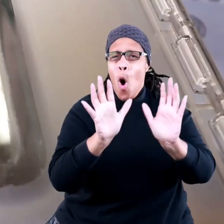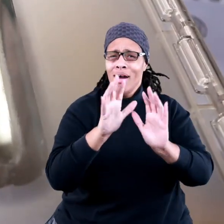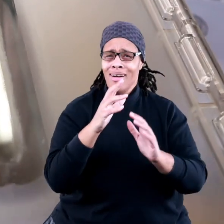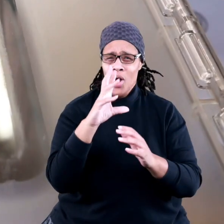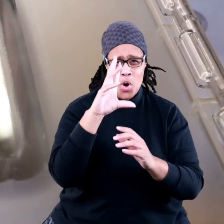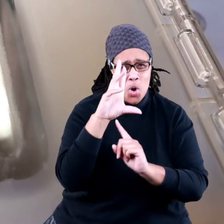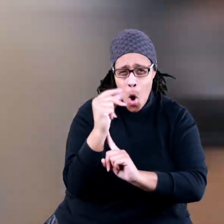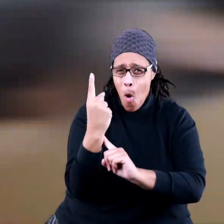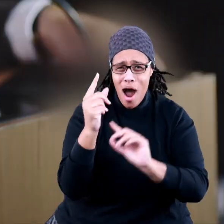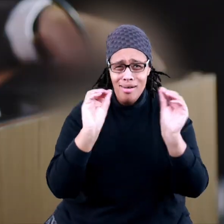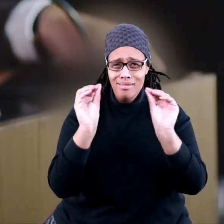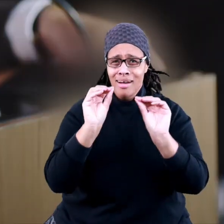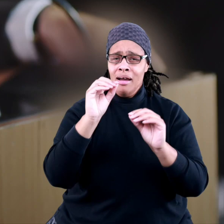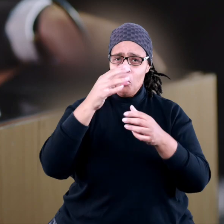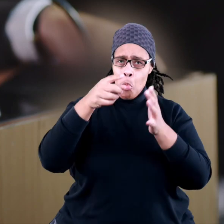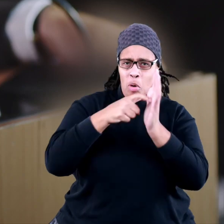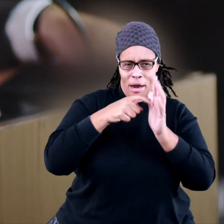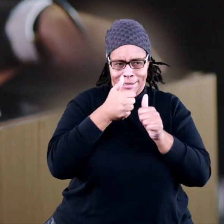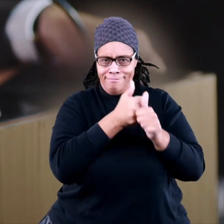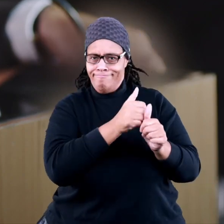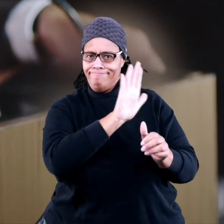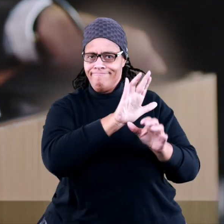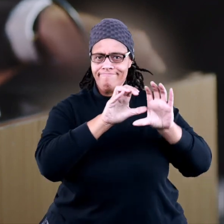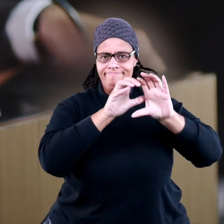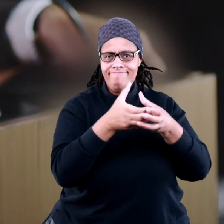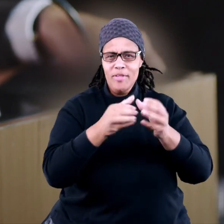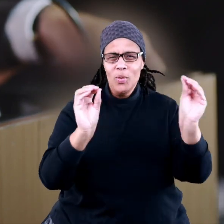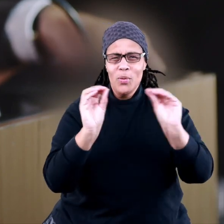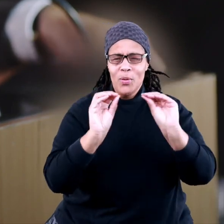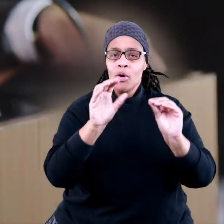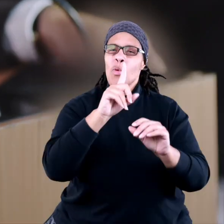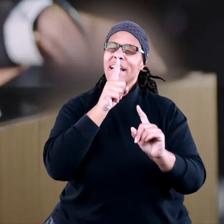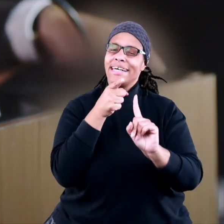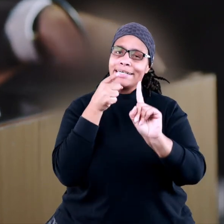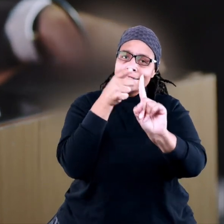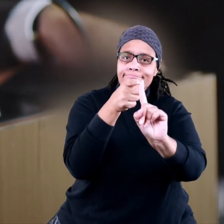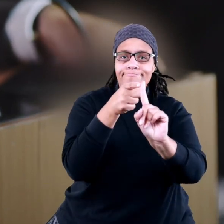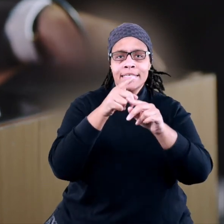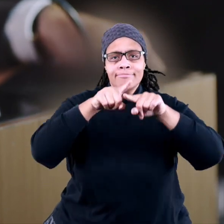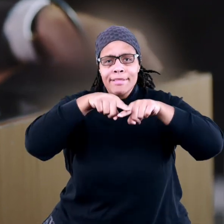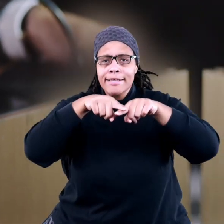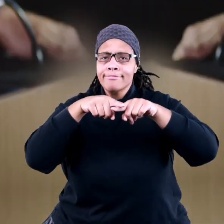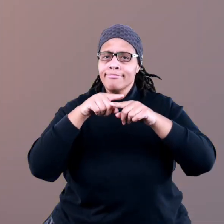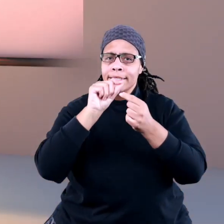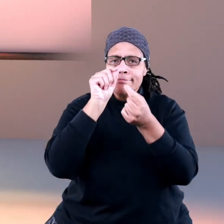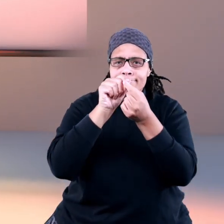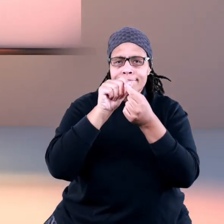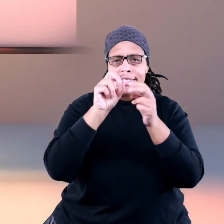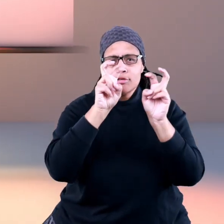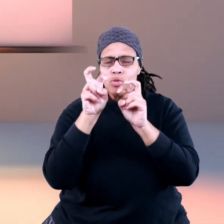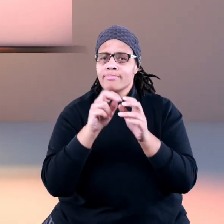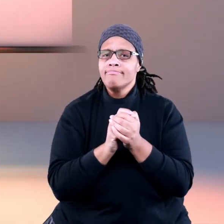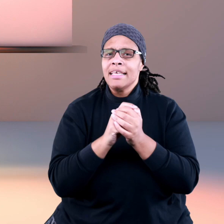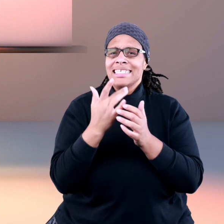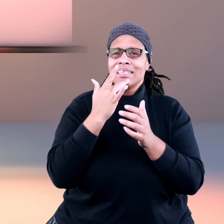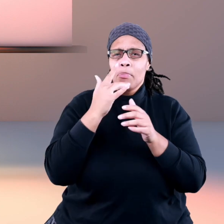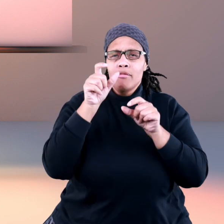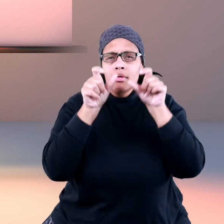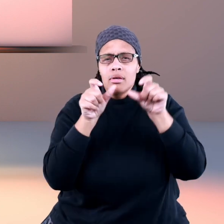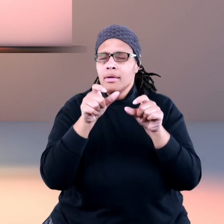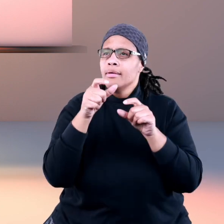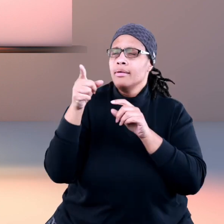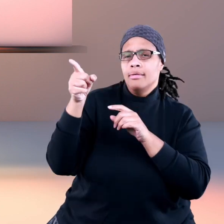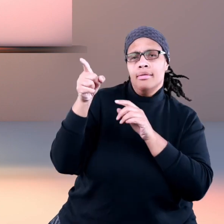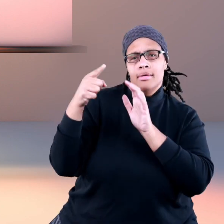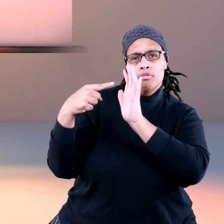is required to vote or make decisions based on their party. It all depends on the specific issue and the type of people that